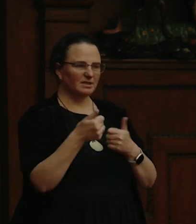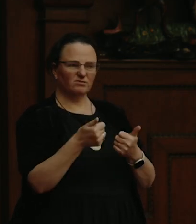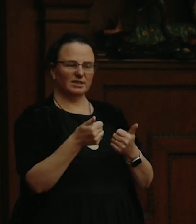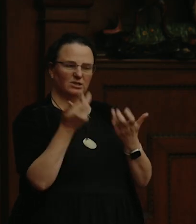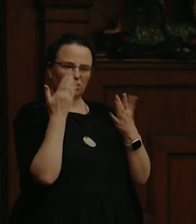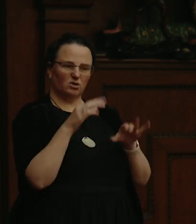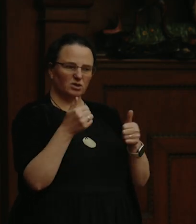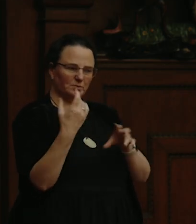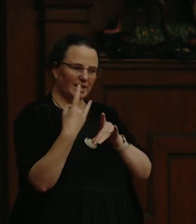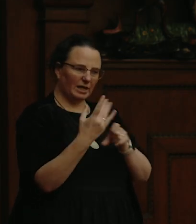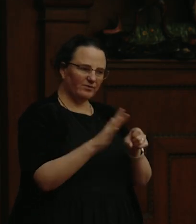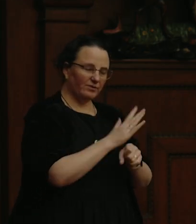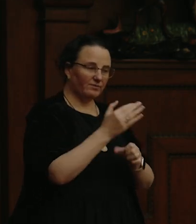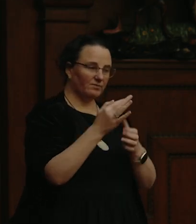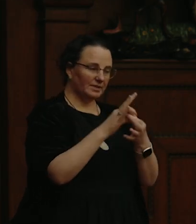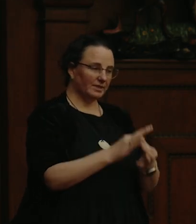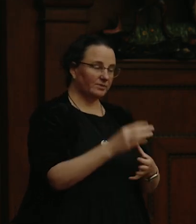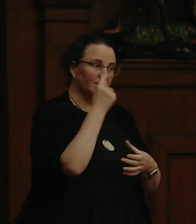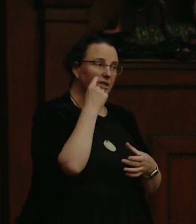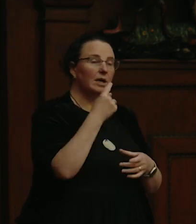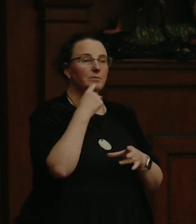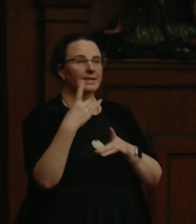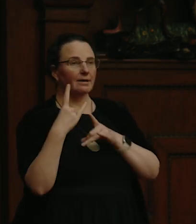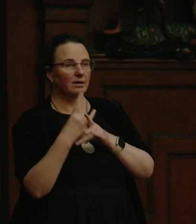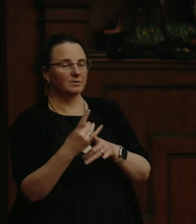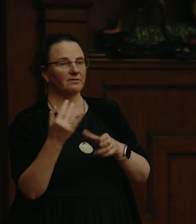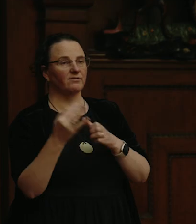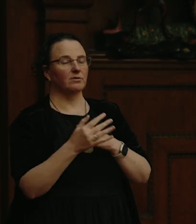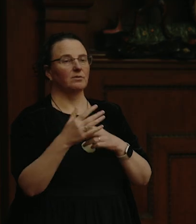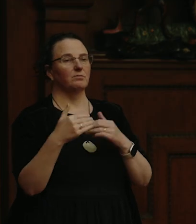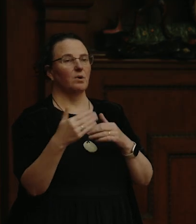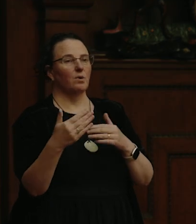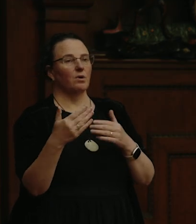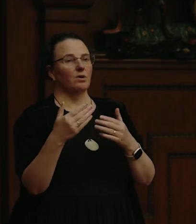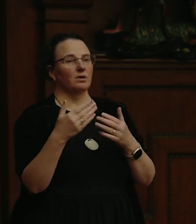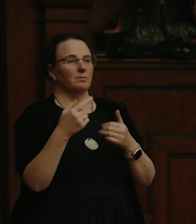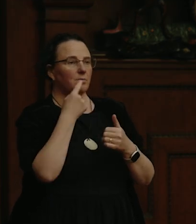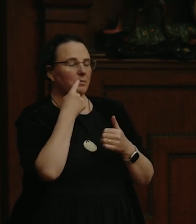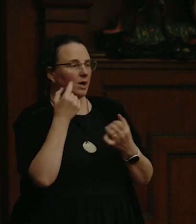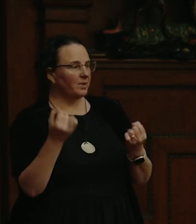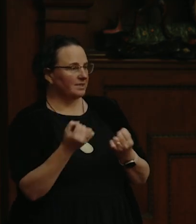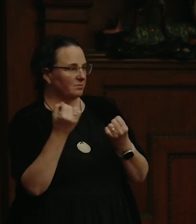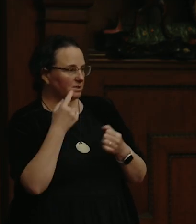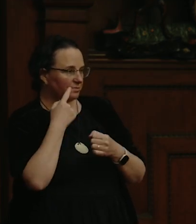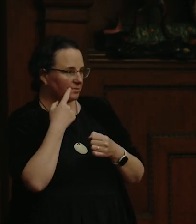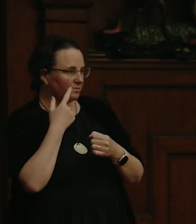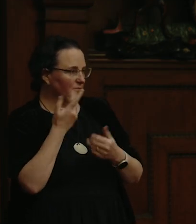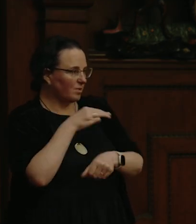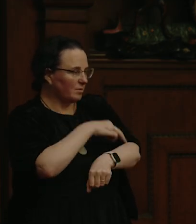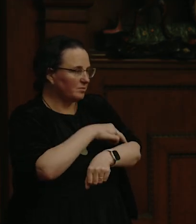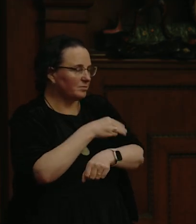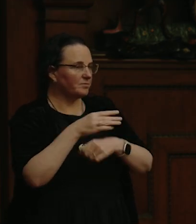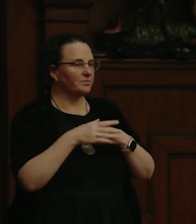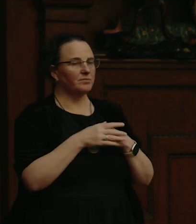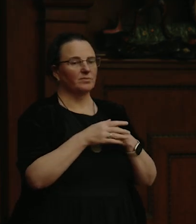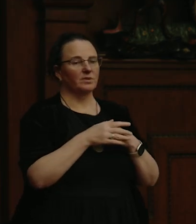shown to be helpful in terms of eyes, but definitely helps with maybe more oral symptoms. And then there's other things, maybe like